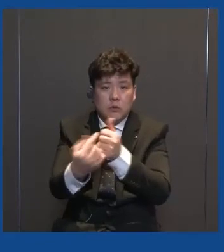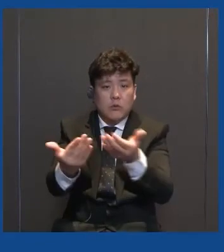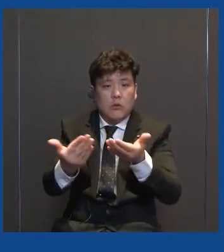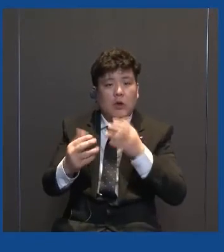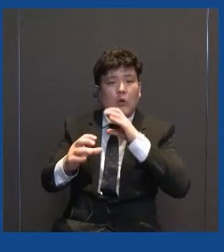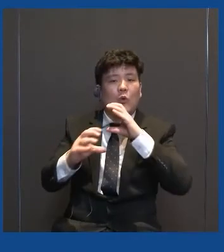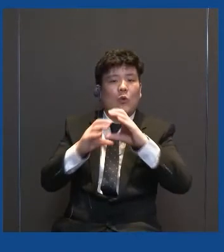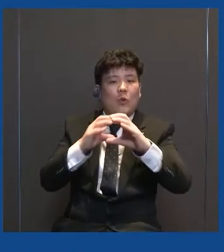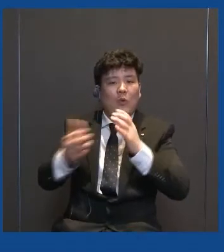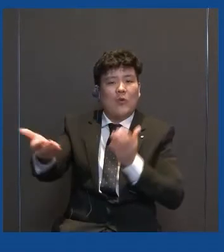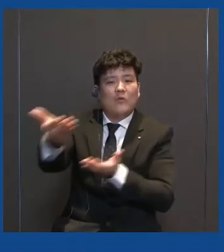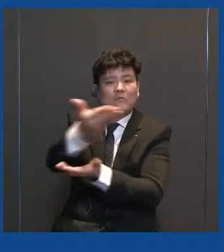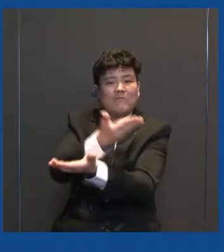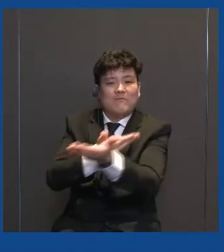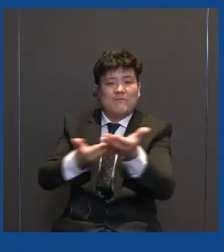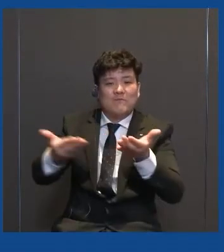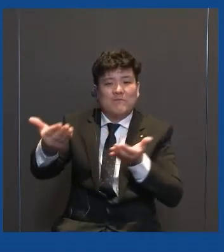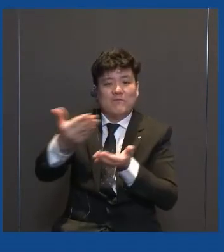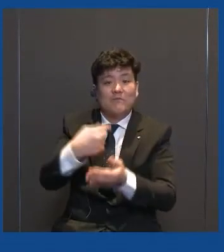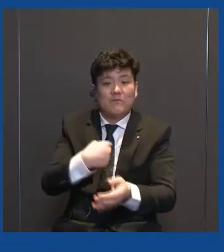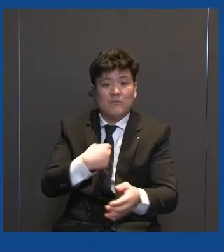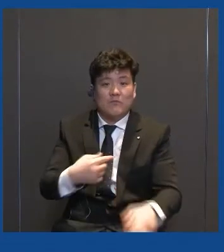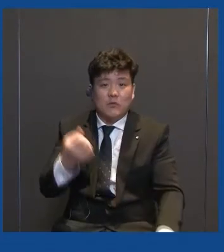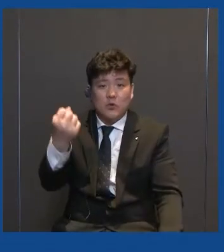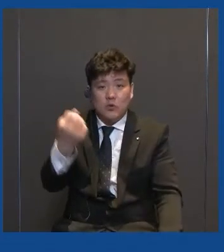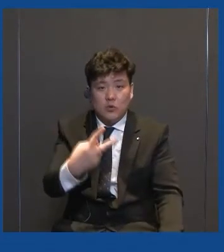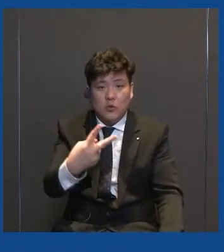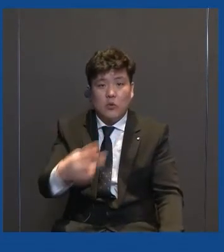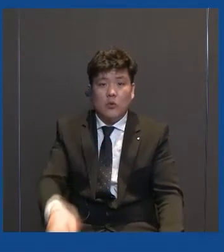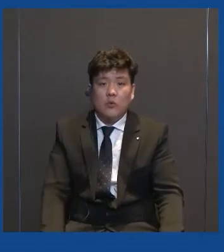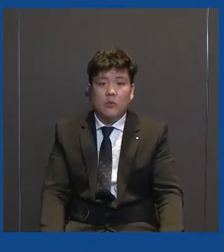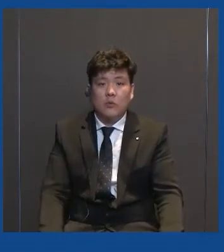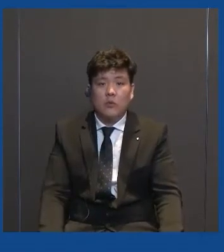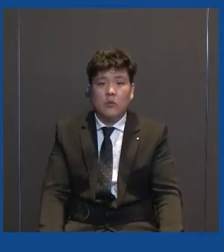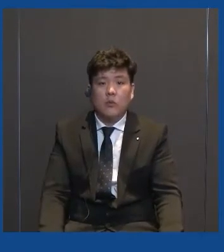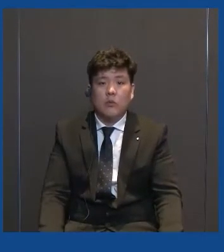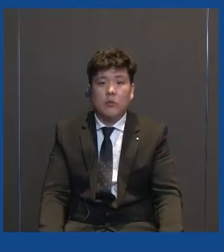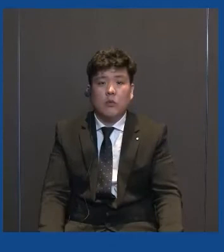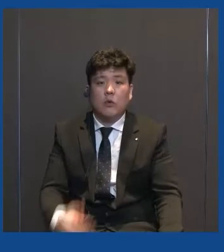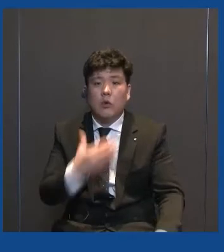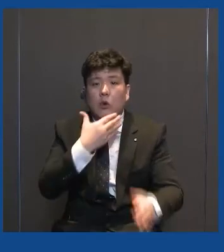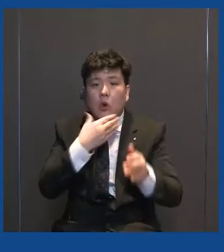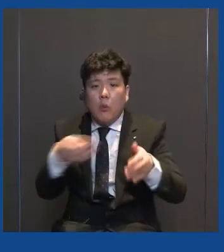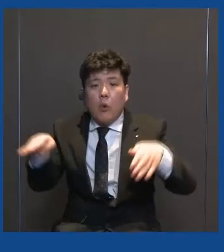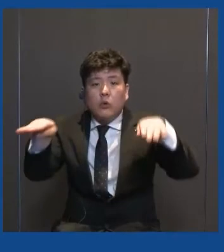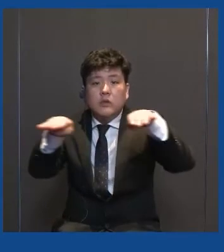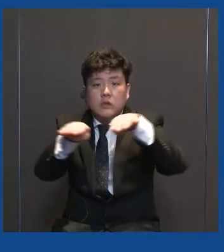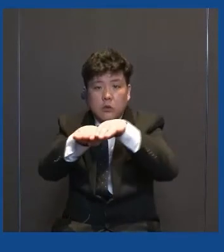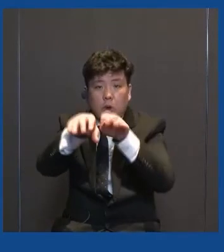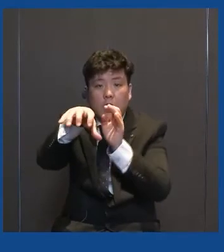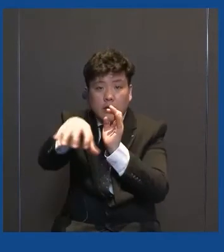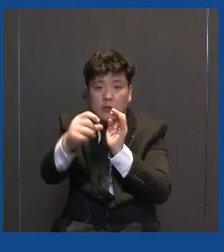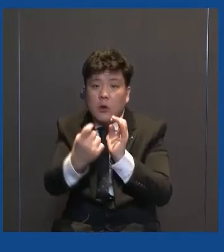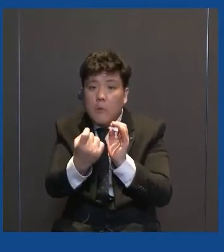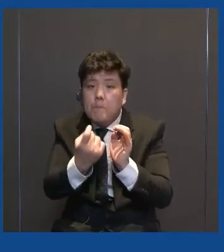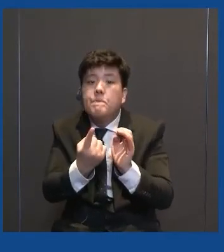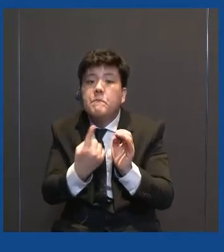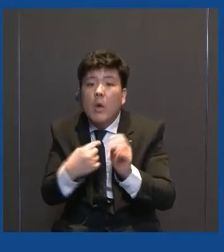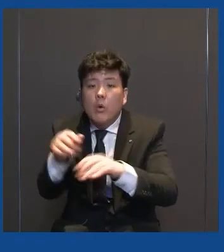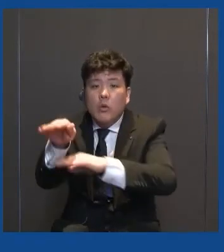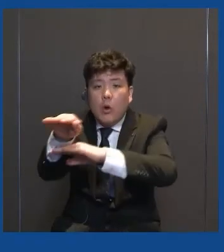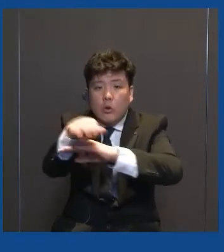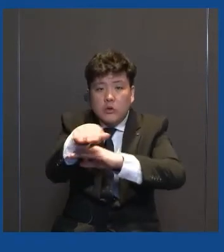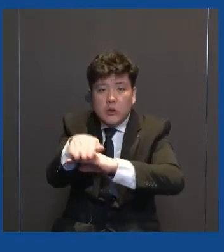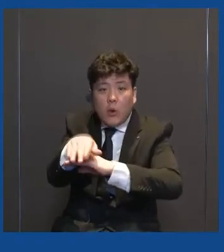share these stories on the internet. I continue my communication with the outside world. And also the